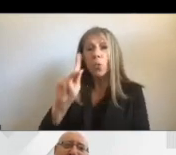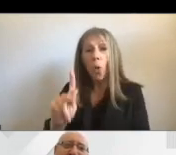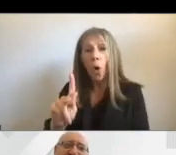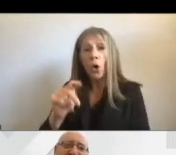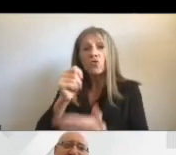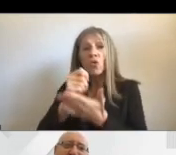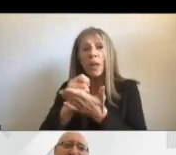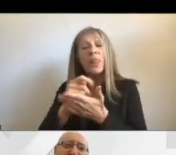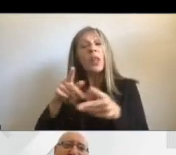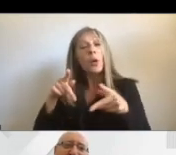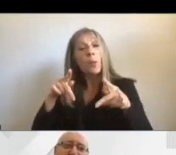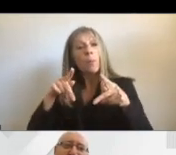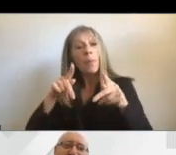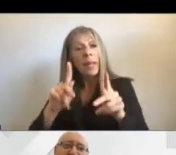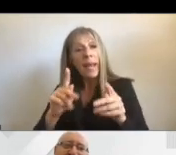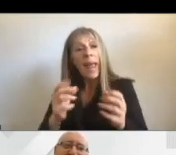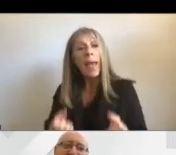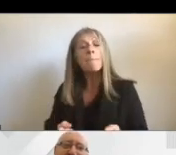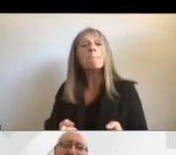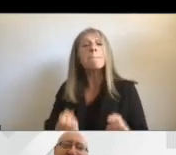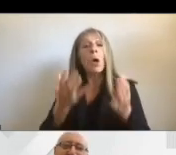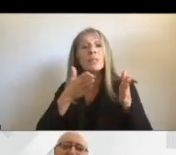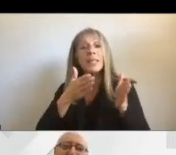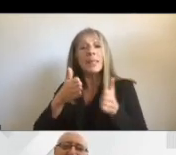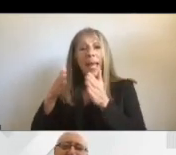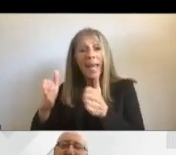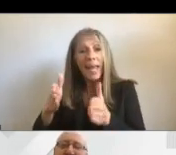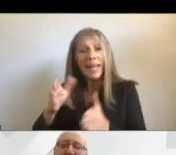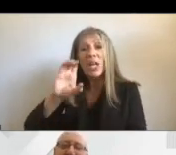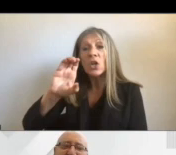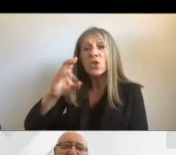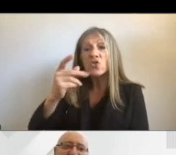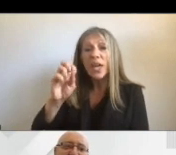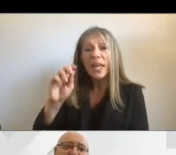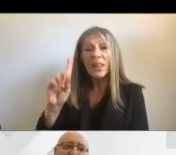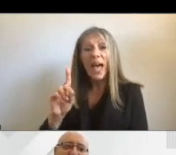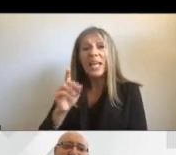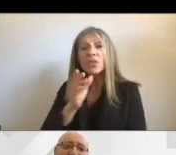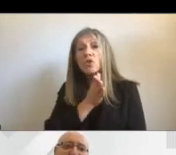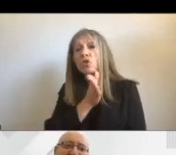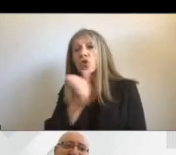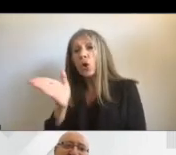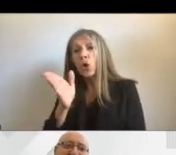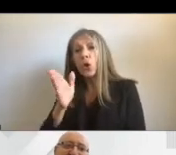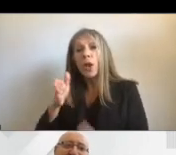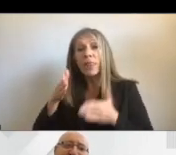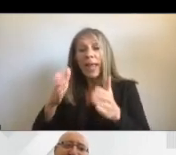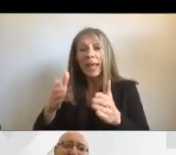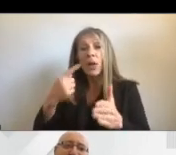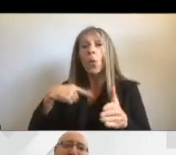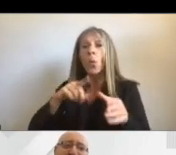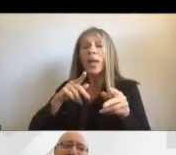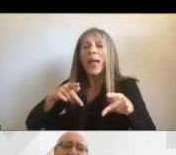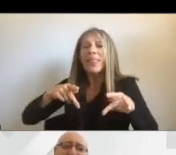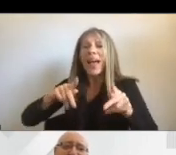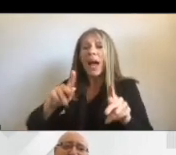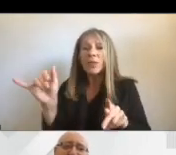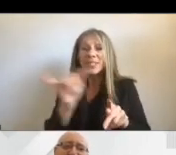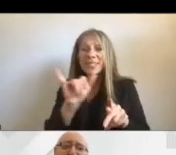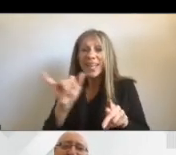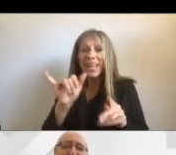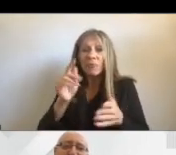previously stated in advisory, and it is now a provision in the final rule. Where